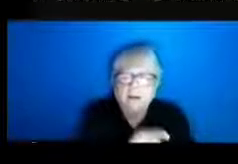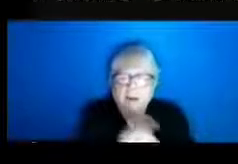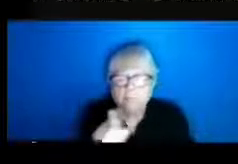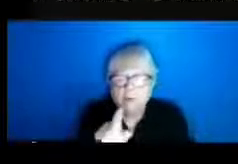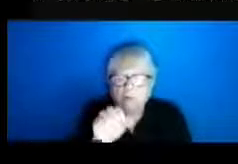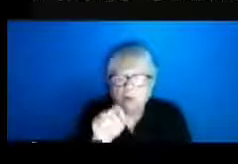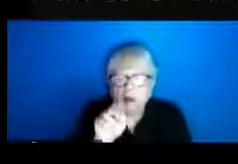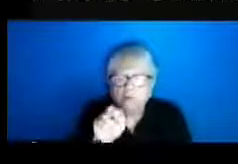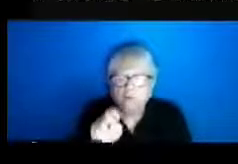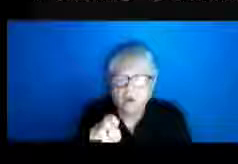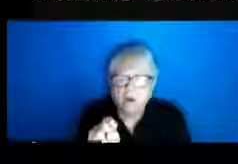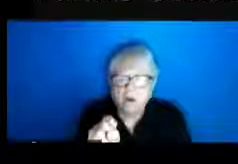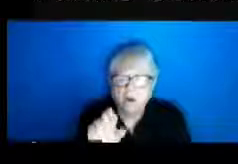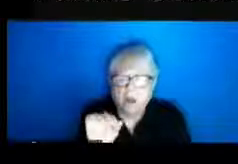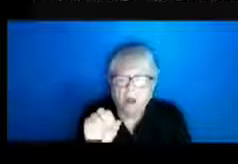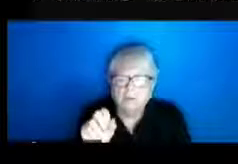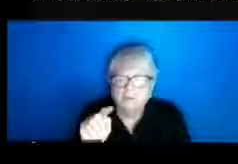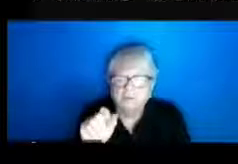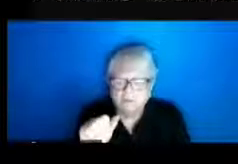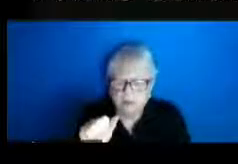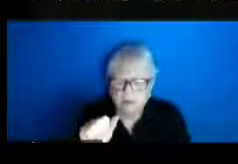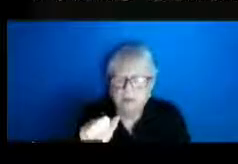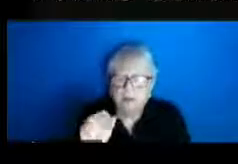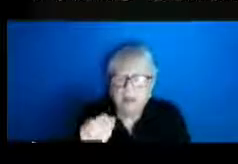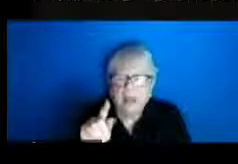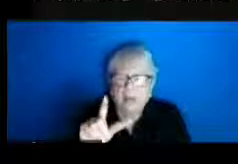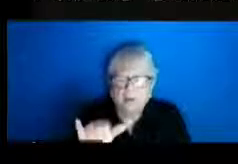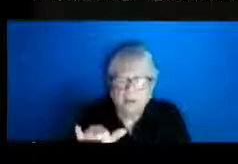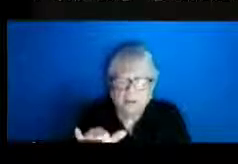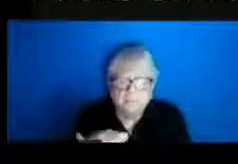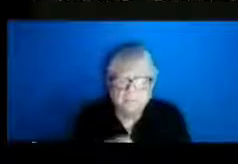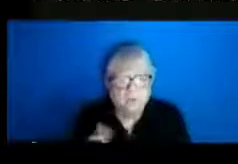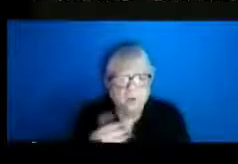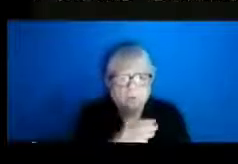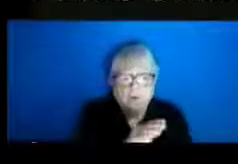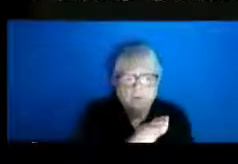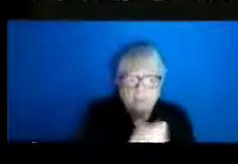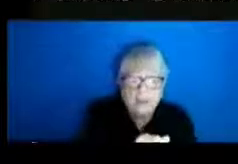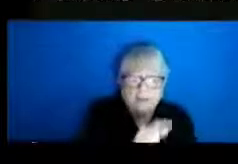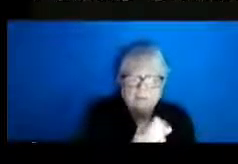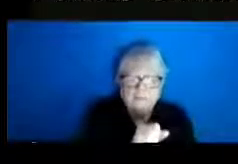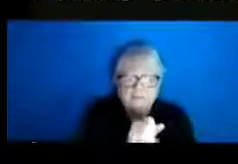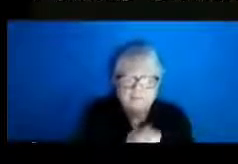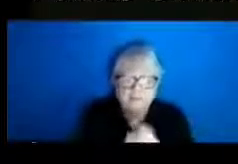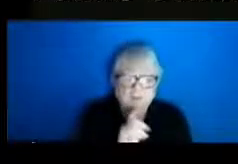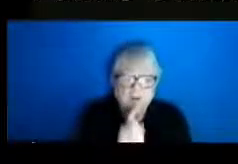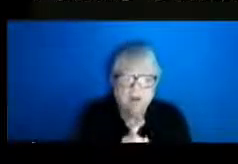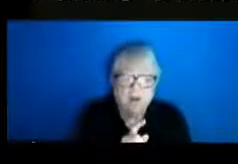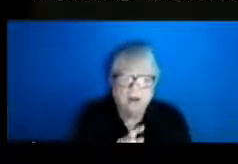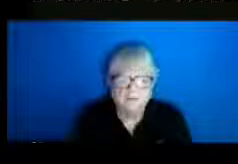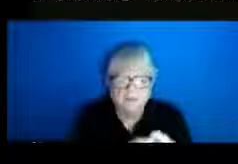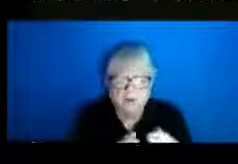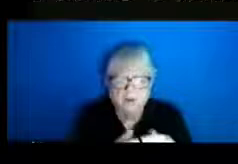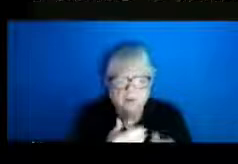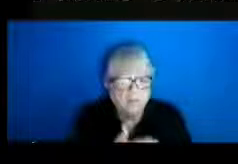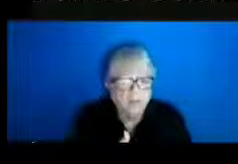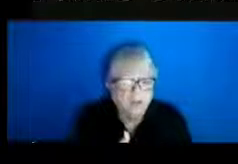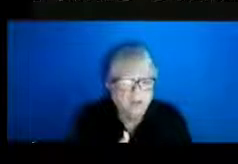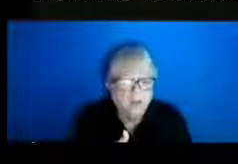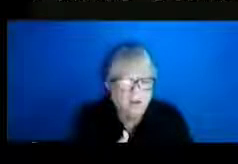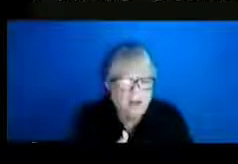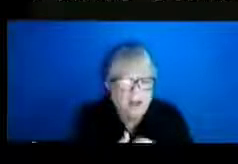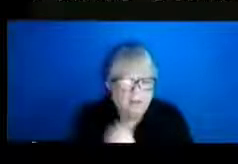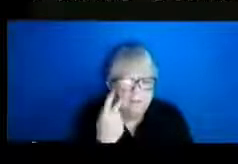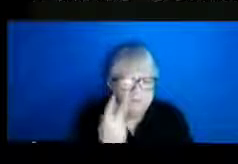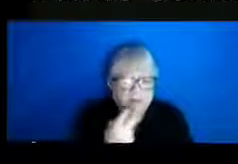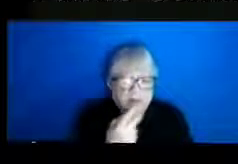region. So now I want to head over across the bay into San Francisco, where I started our story with Harvey Milk, and of course in the Castro neighborhood, that it's